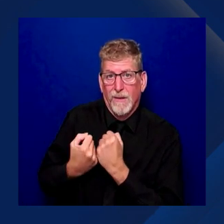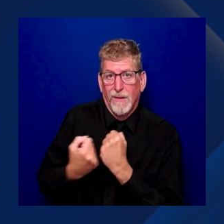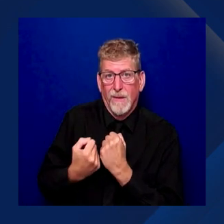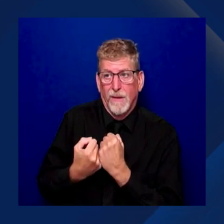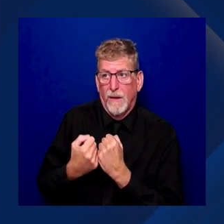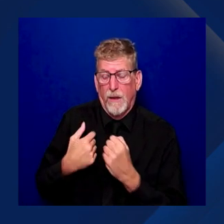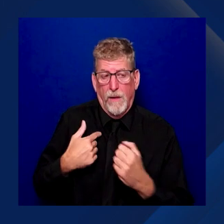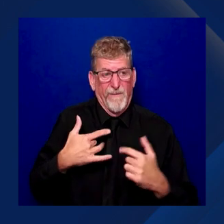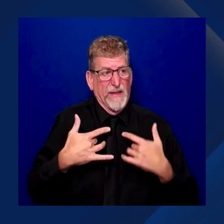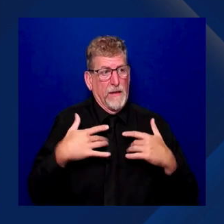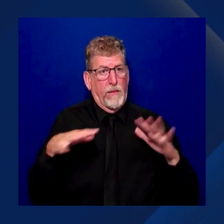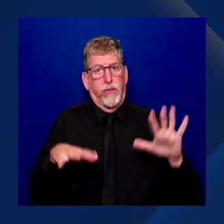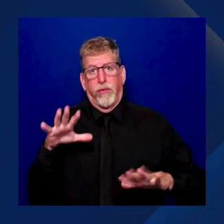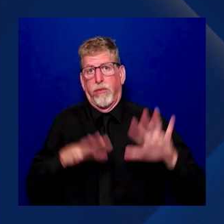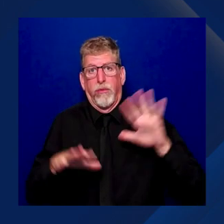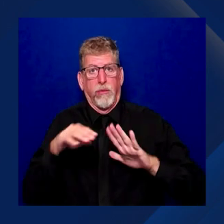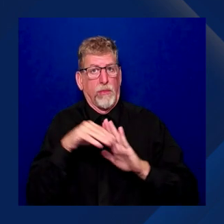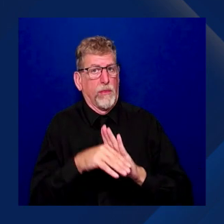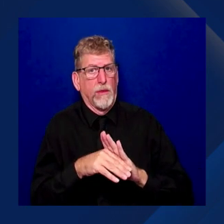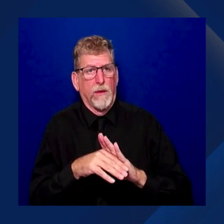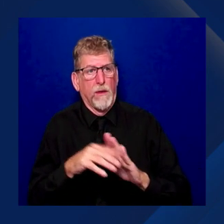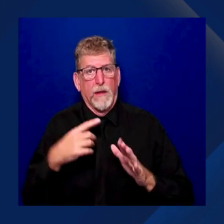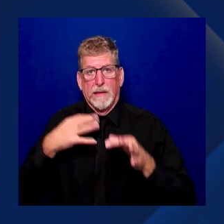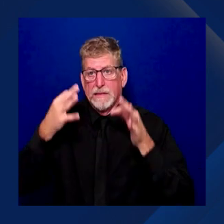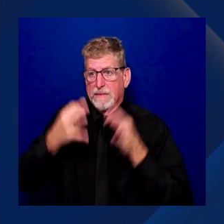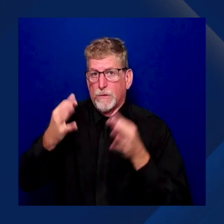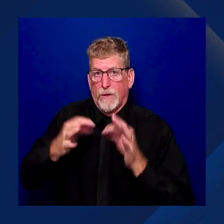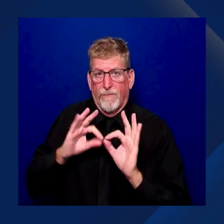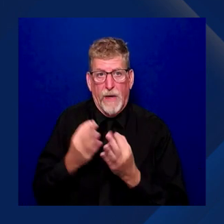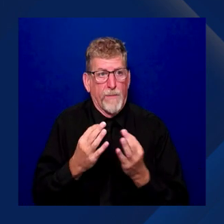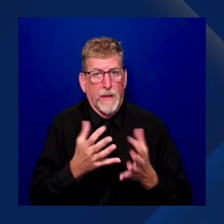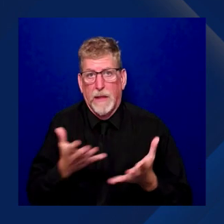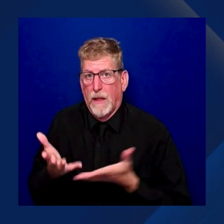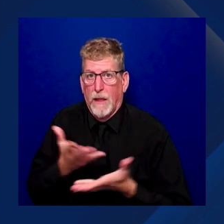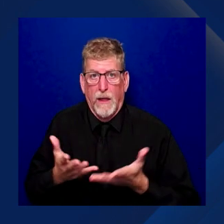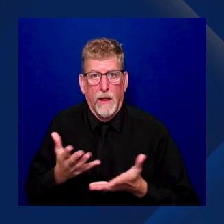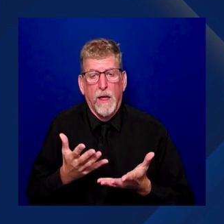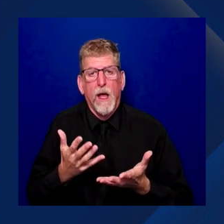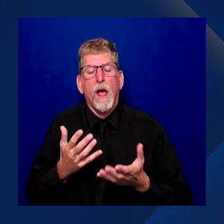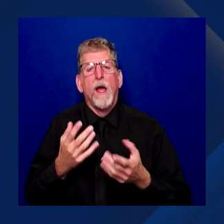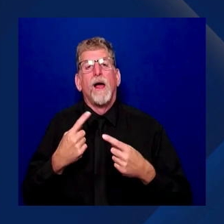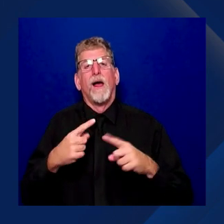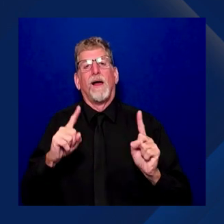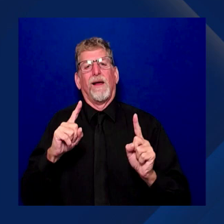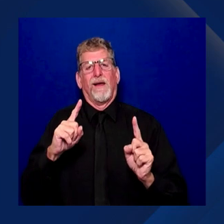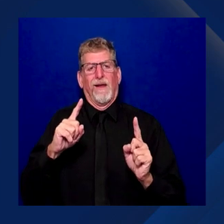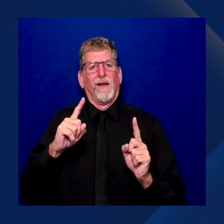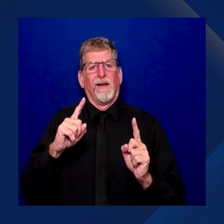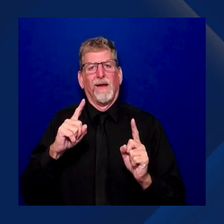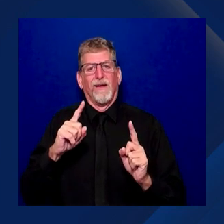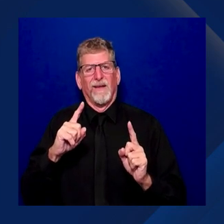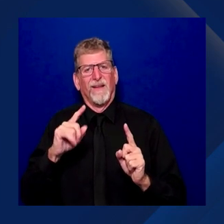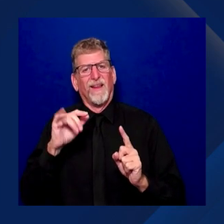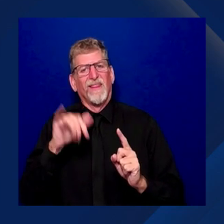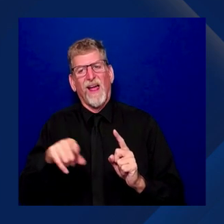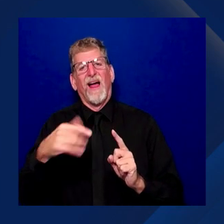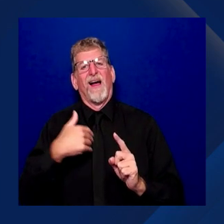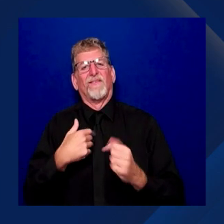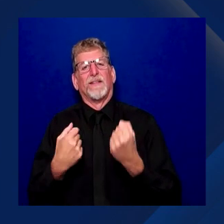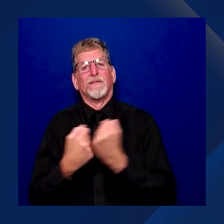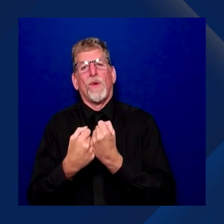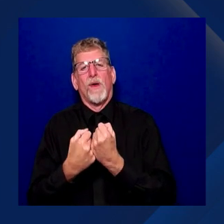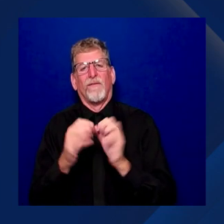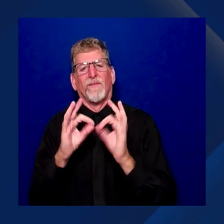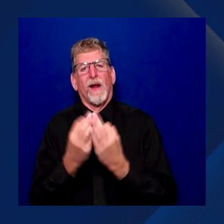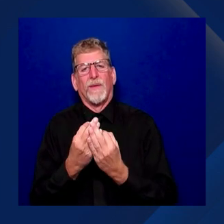family, that he could step up and do that. And so I want that for all women, and I want us mm-hmm. to, you know, for things to just be different